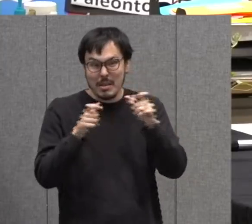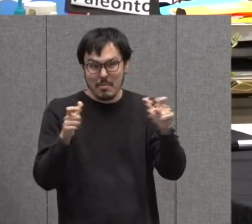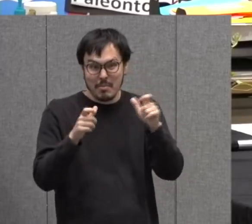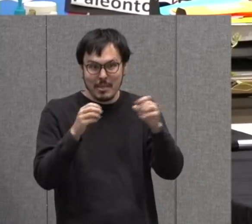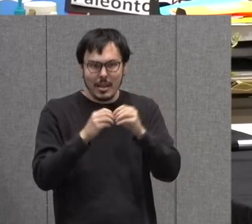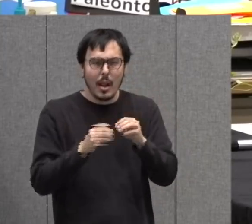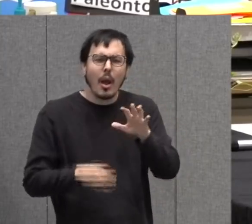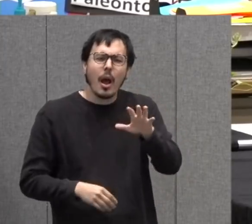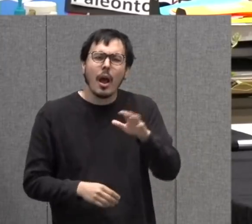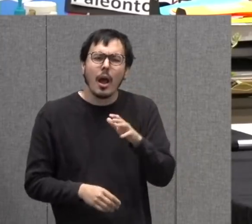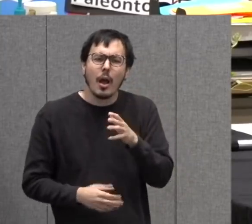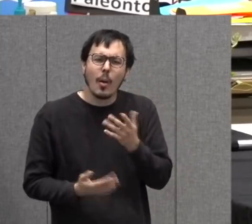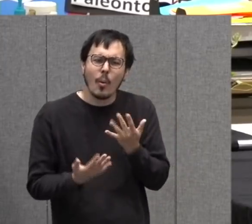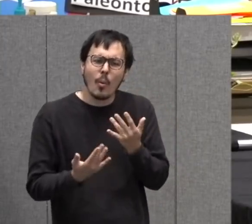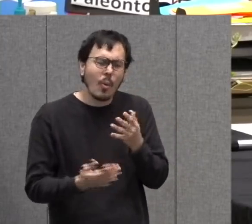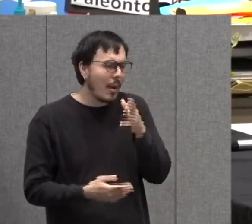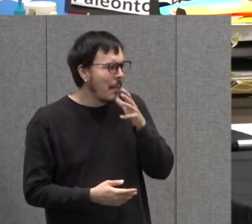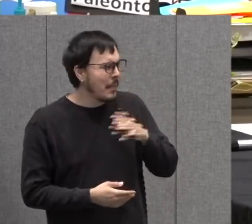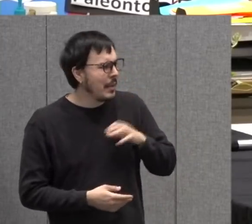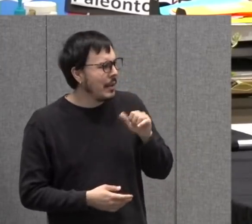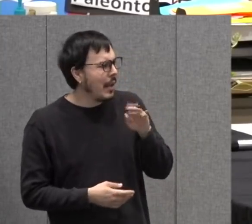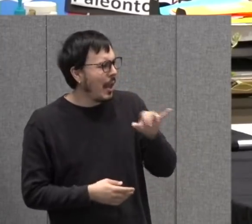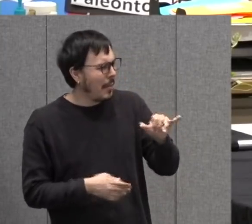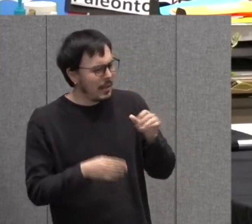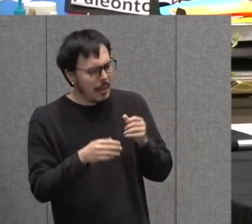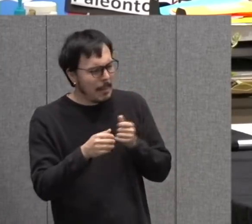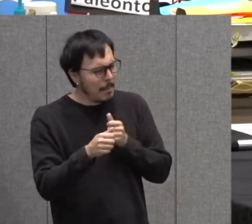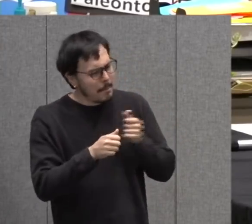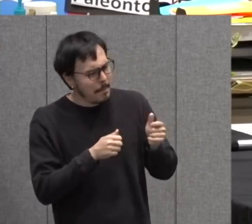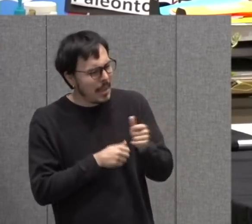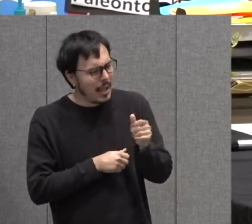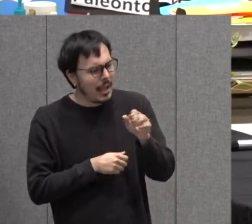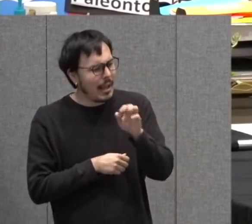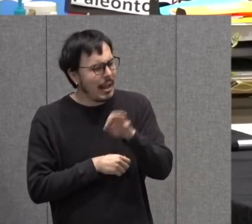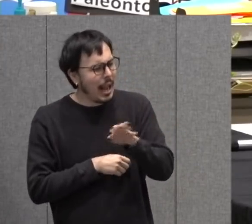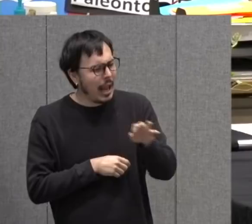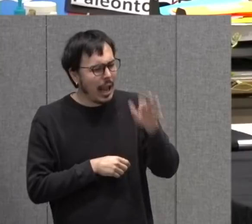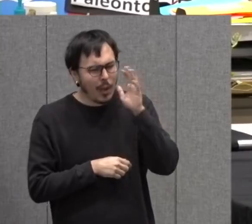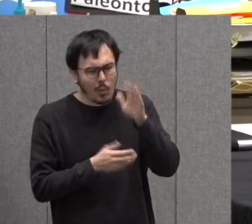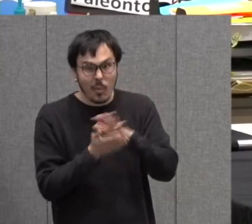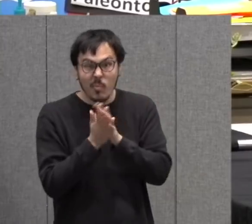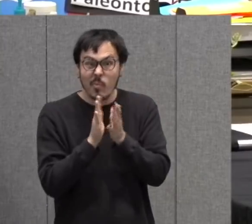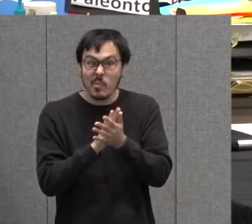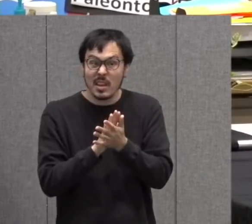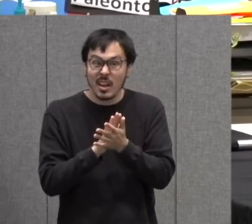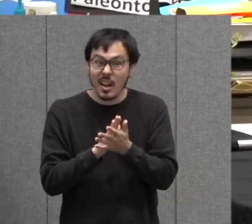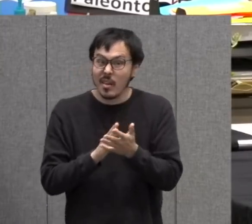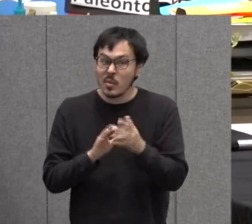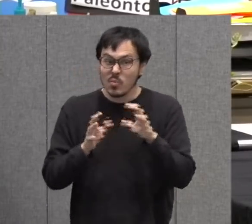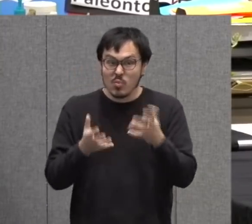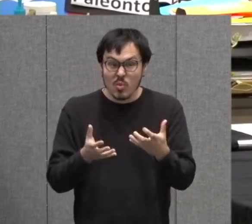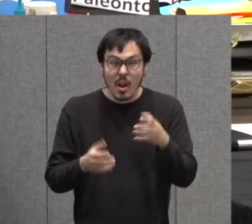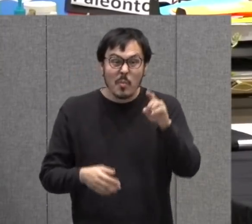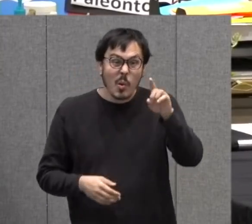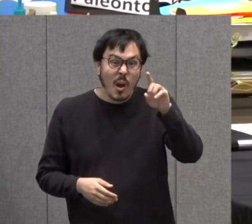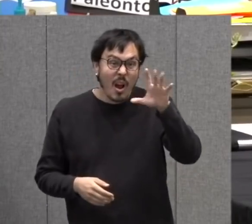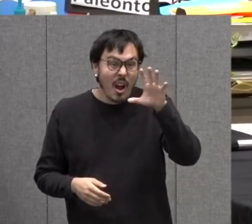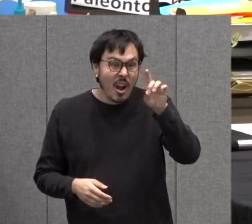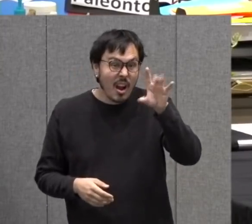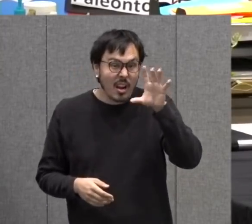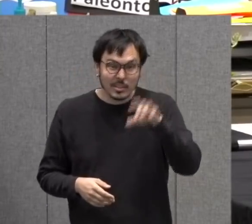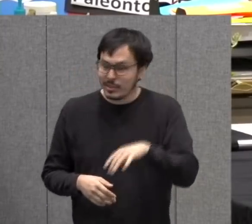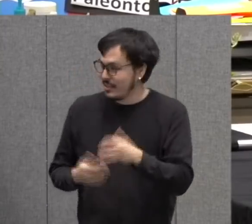minute, Miss Abby. If I go past 99, I'm going to be in the hundreds. You're going to have